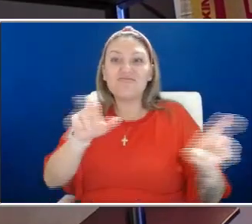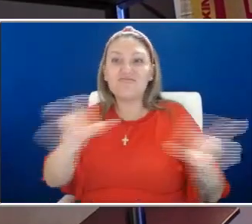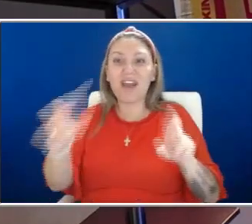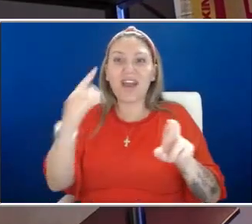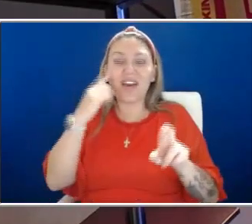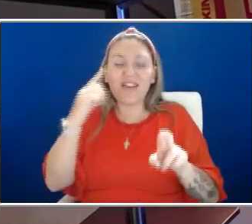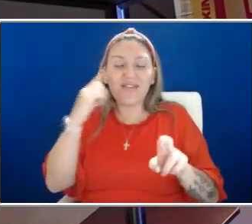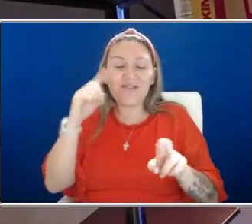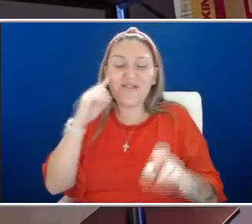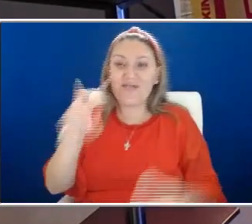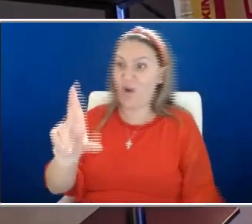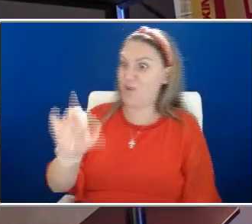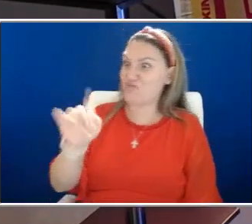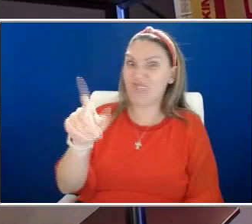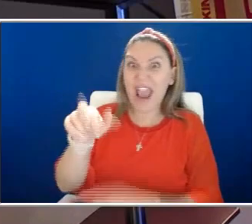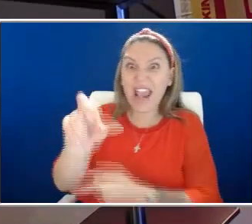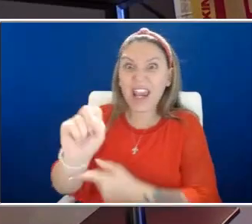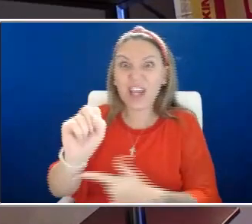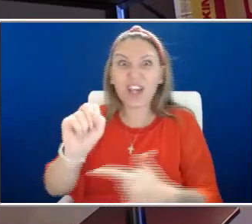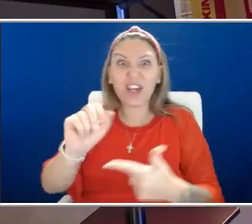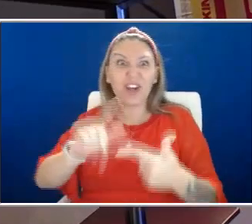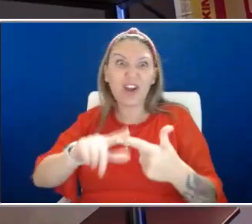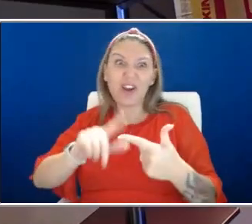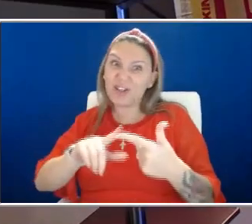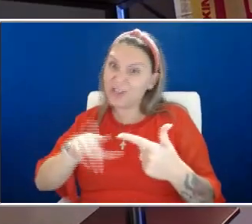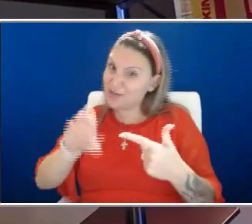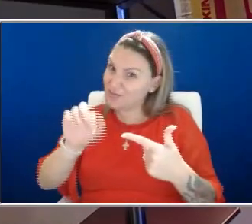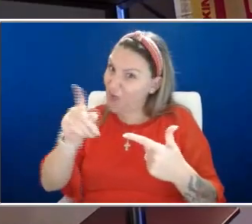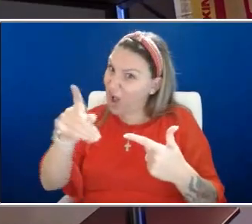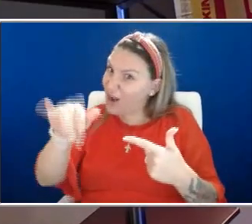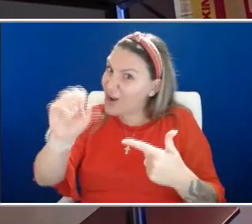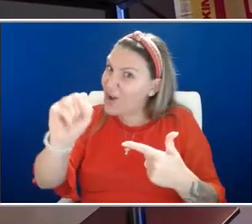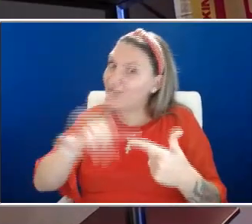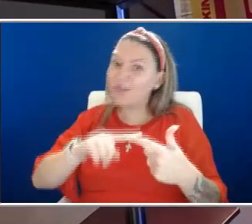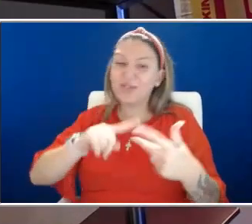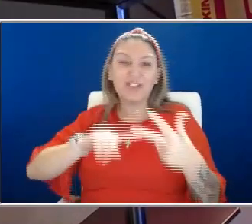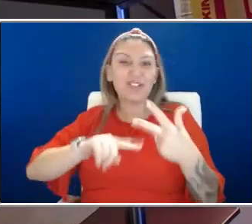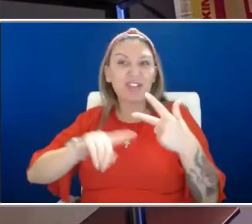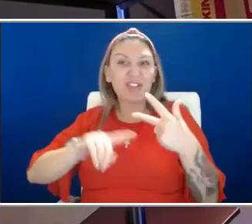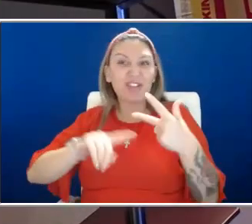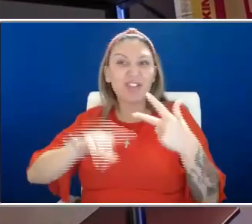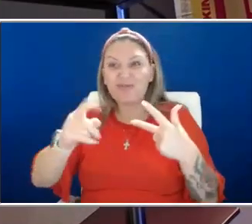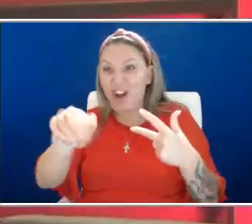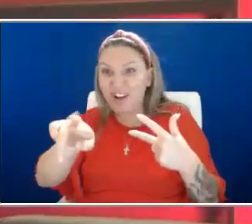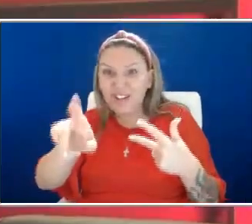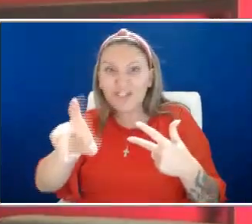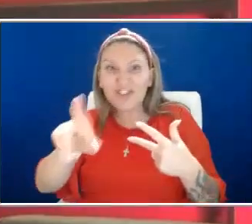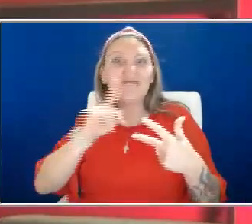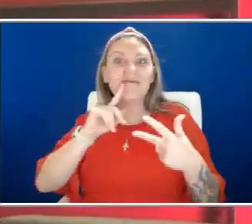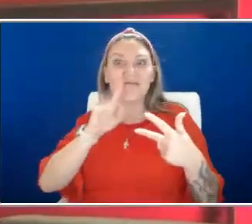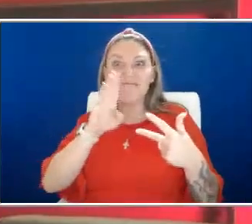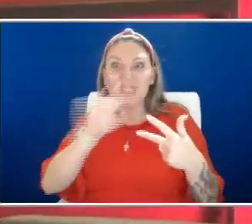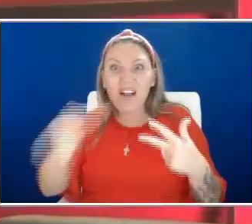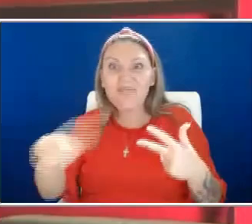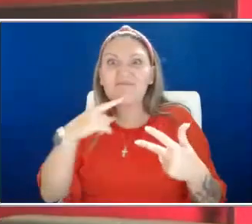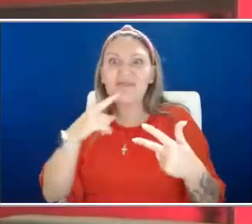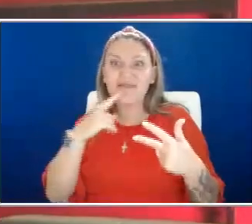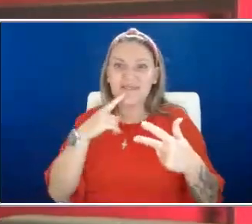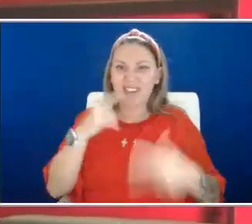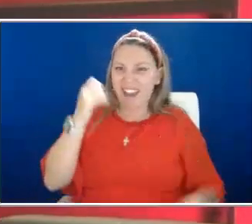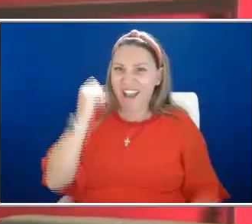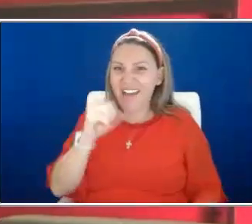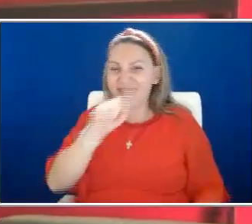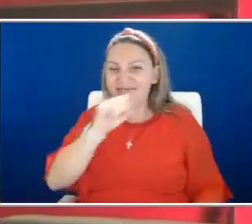for some Bronco steaks. Yes, delicious. And a little bit of Charger barbecue souffle. Charger. I love it. I love it. So how excited are